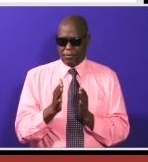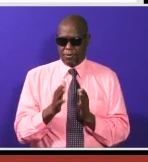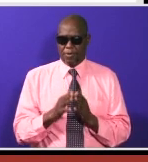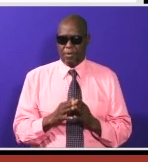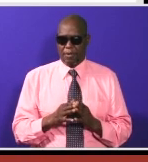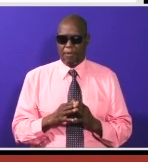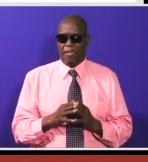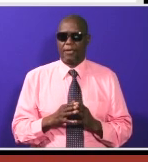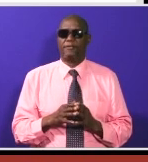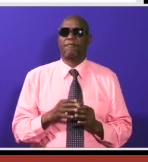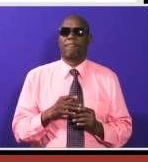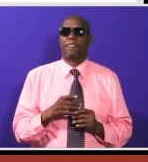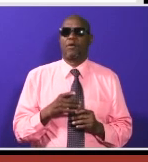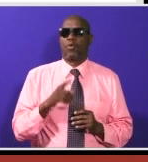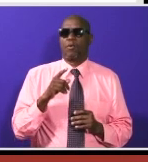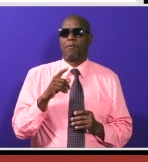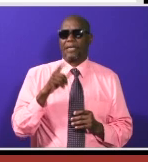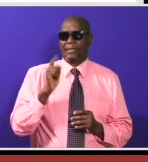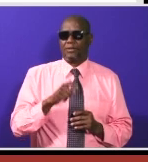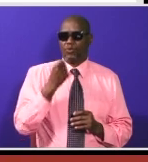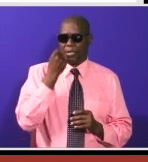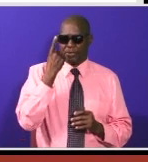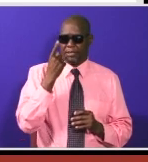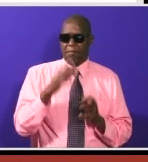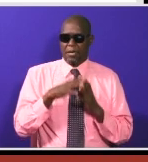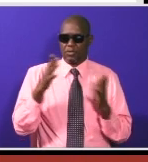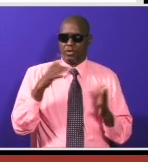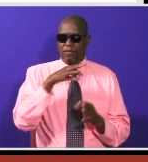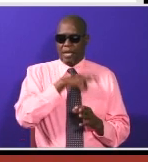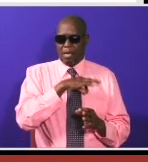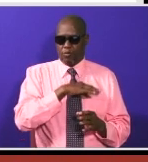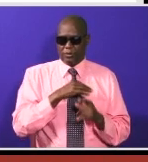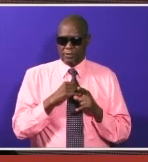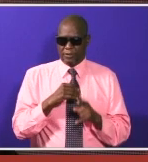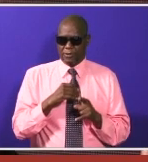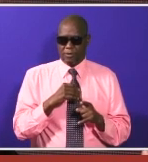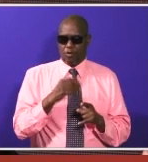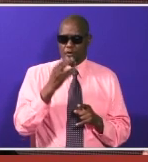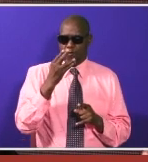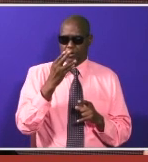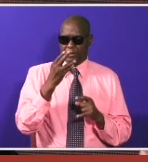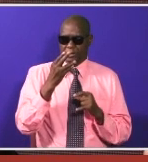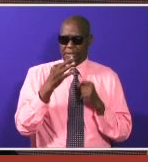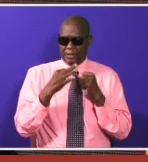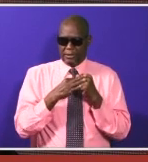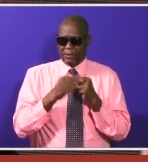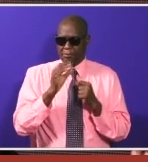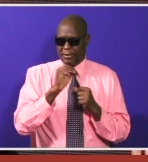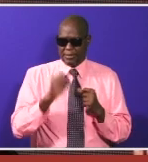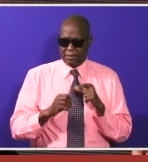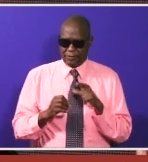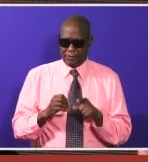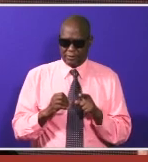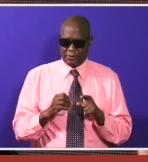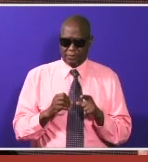need to understand is that a majority of those allowances, approximately half, 48% of those allowances